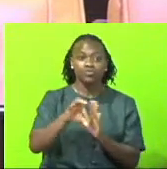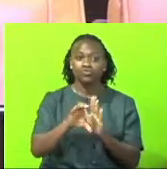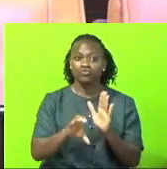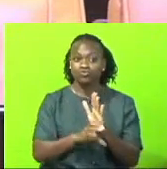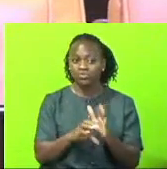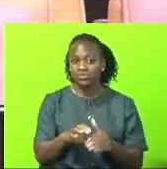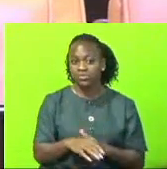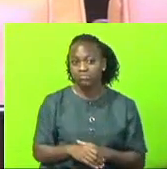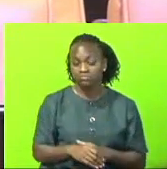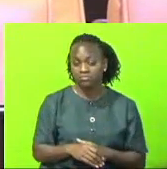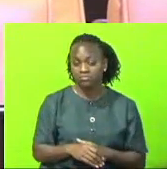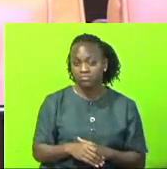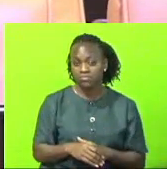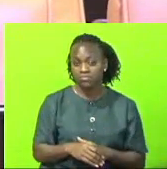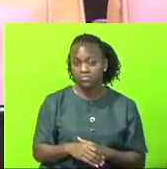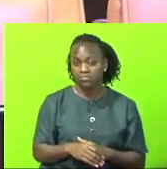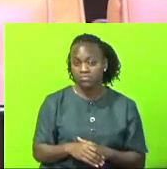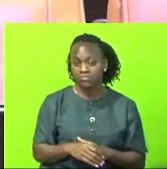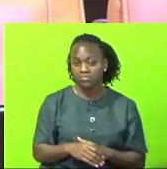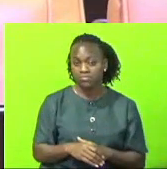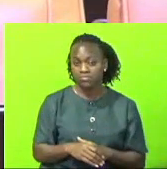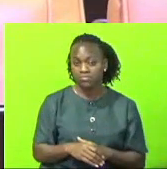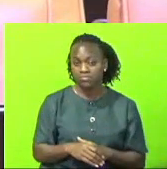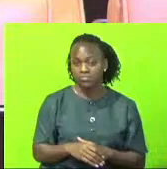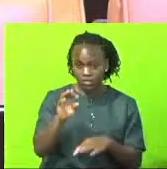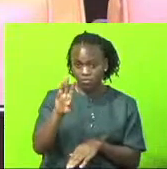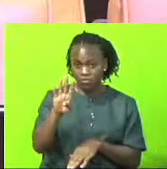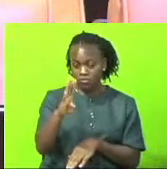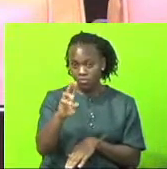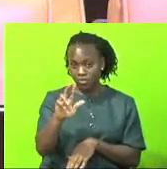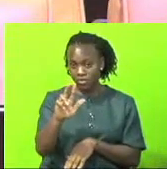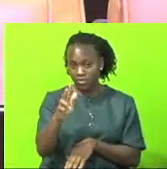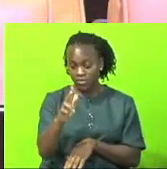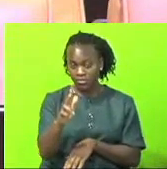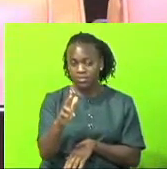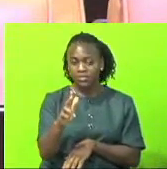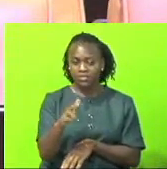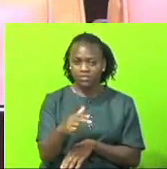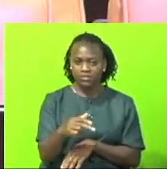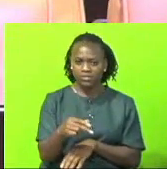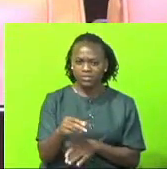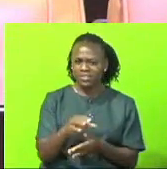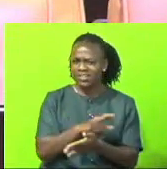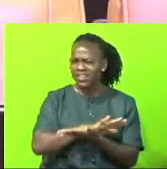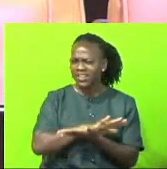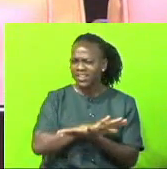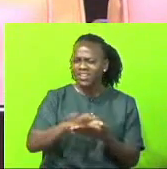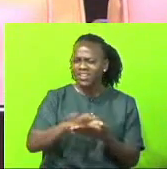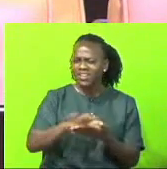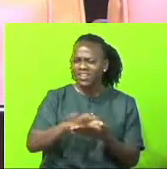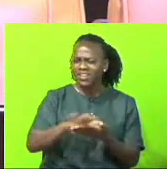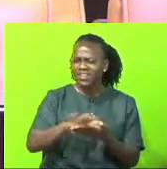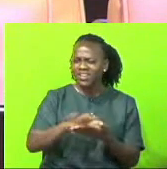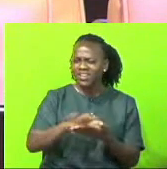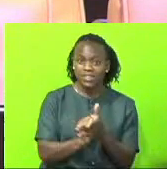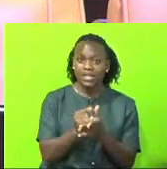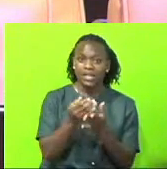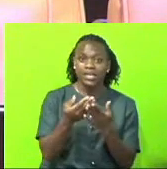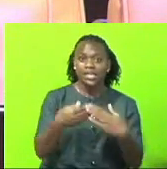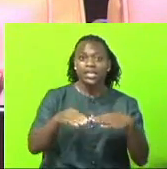me, Article 4 and 3 of the NPP constitution is clear that even if members